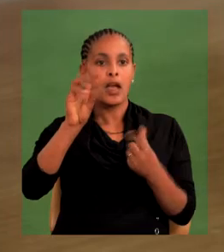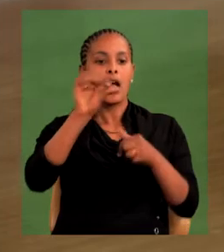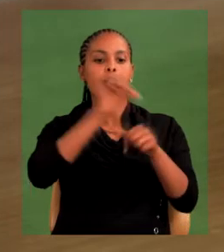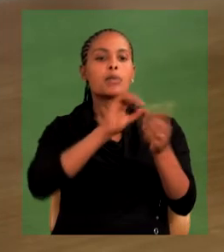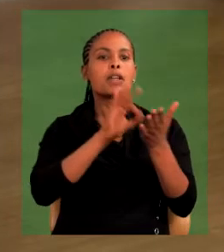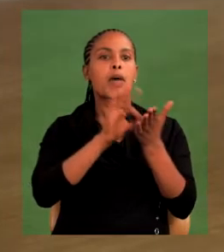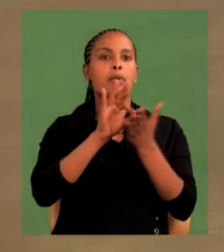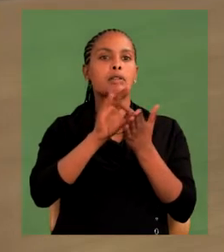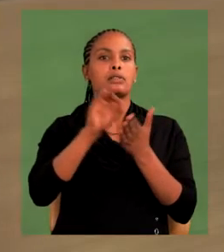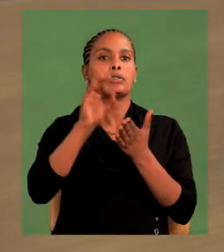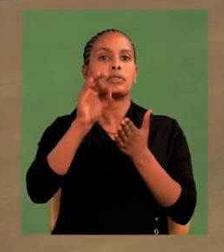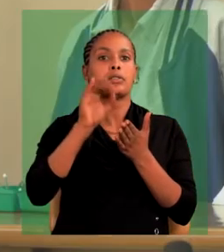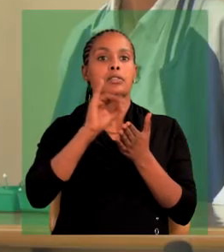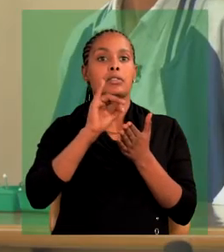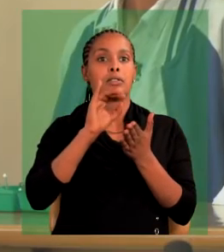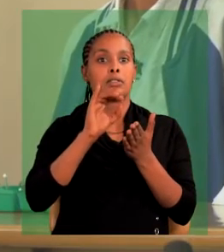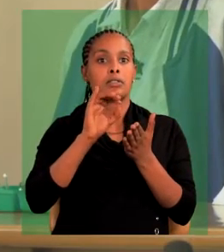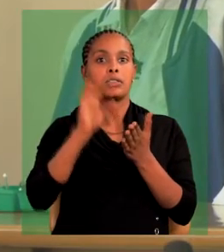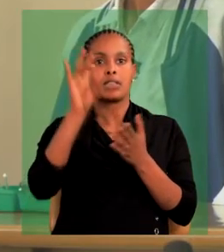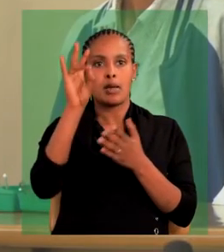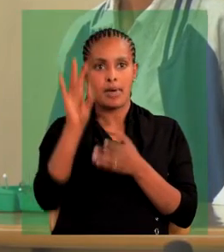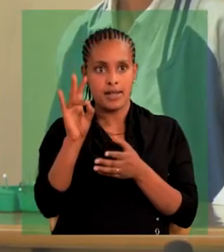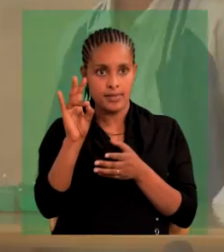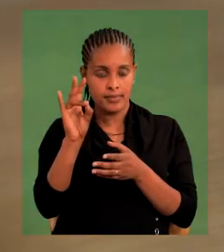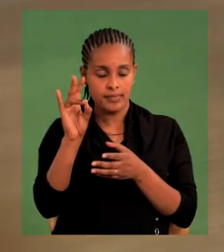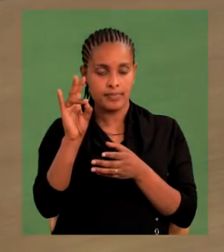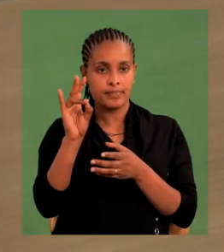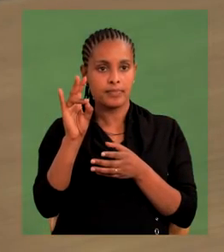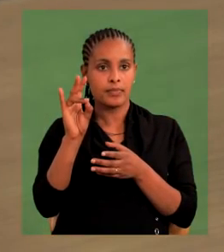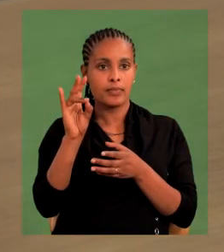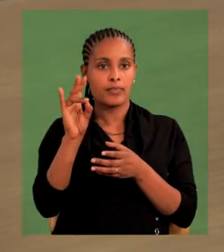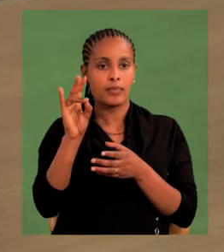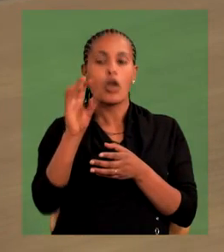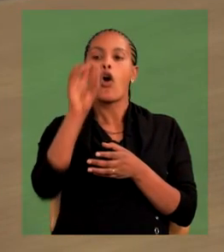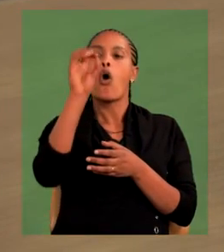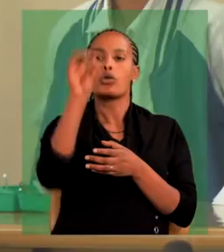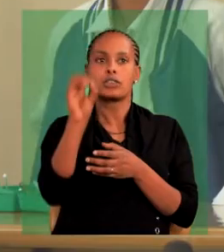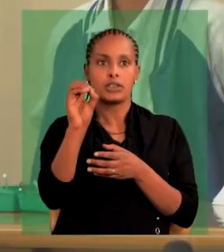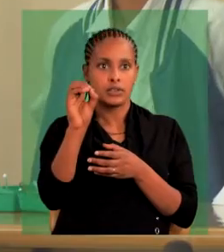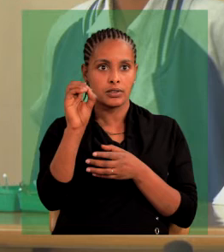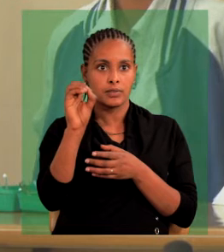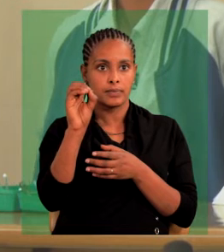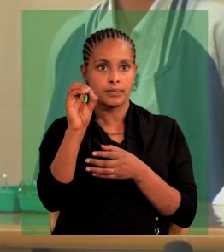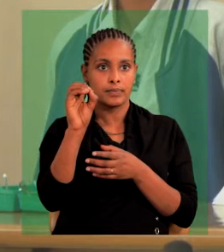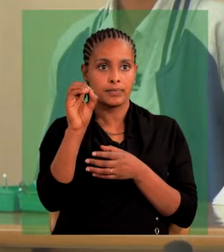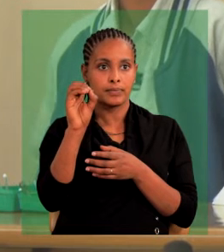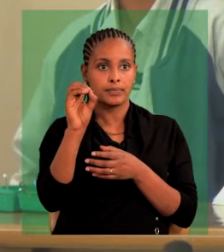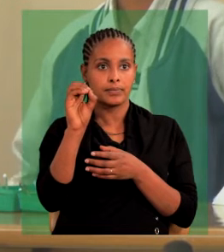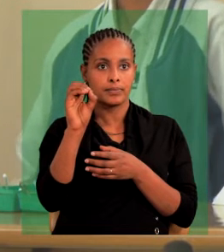Atomic number of this one is 7. For oxygen it is